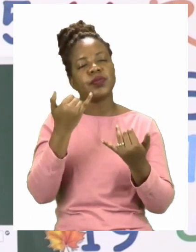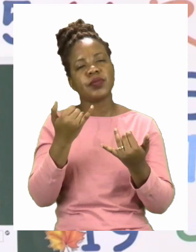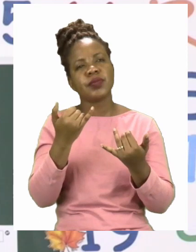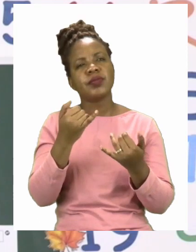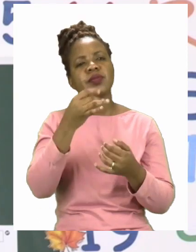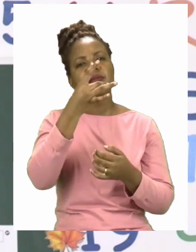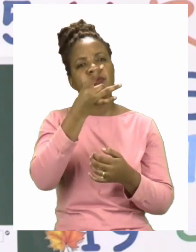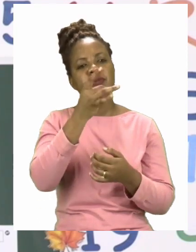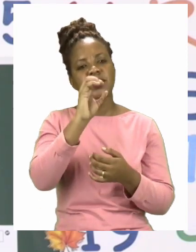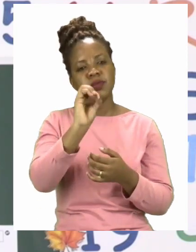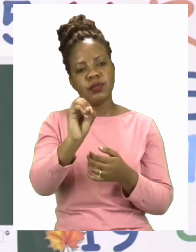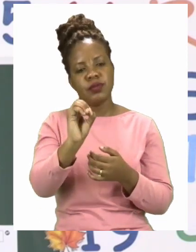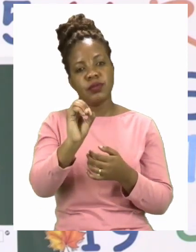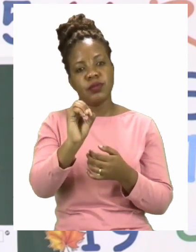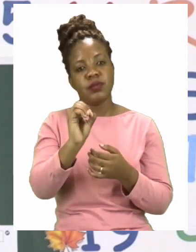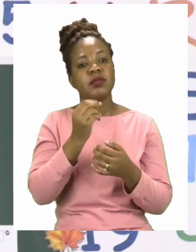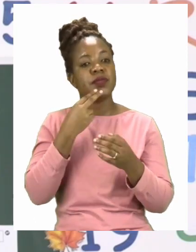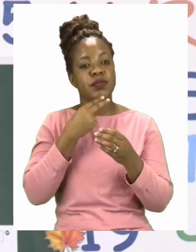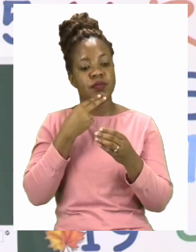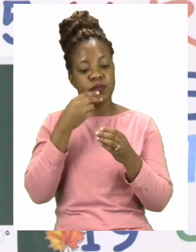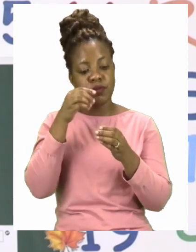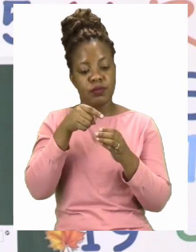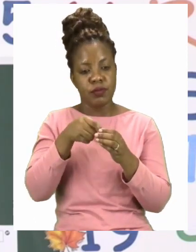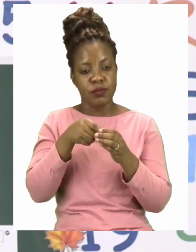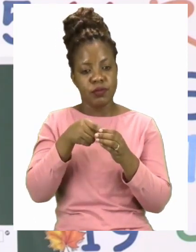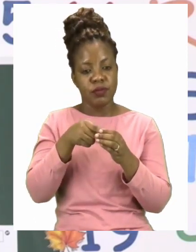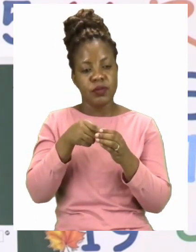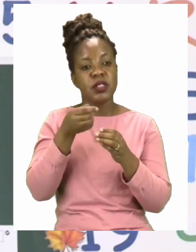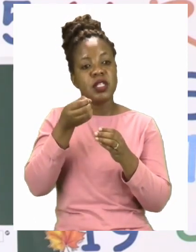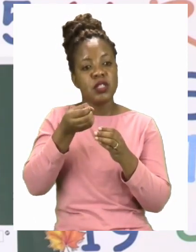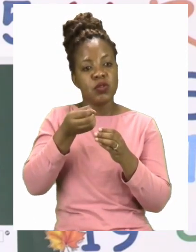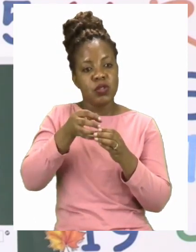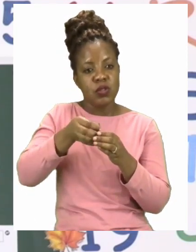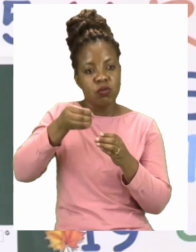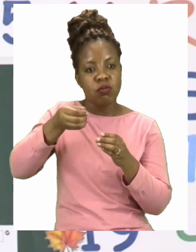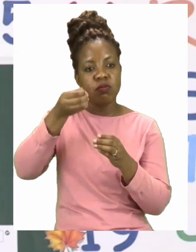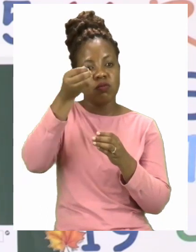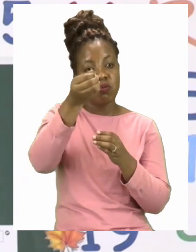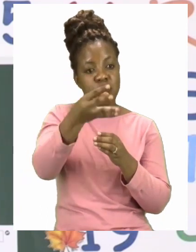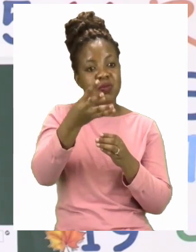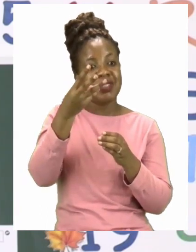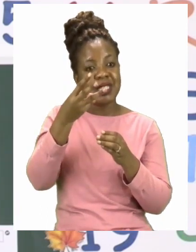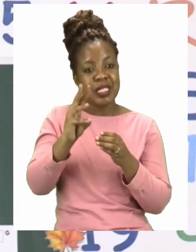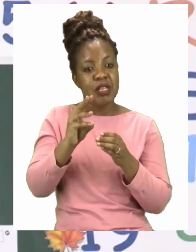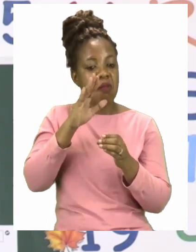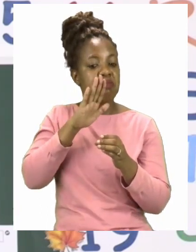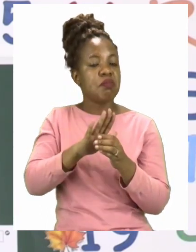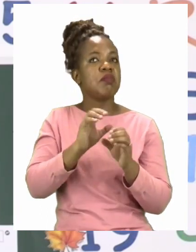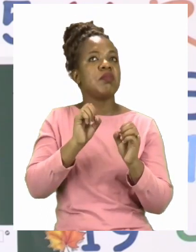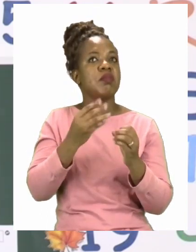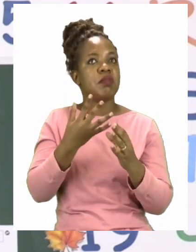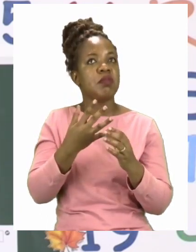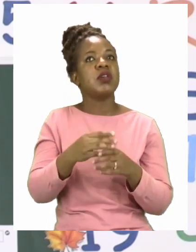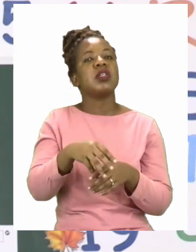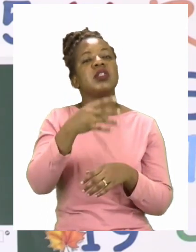74. And that is our final answer. But because we just don't want numbers, boys and